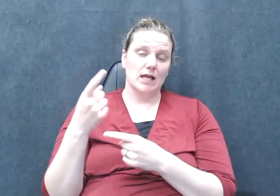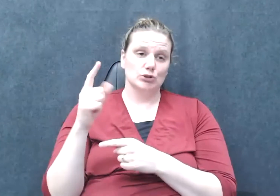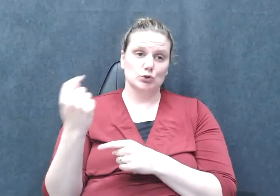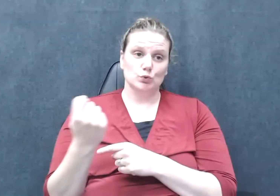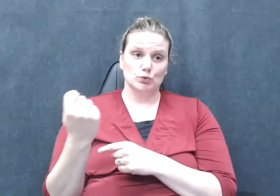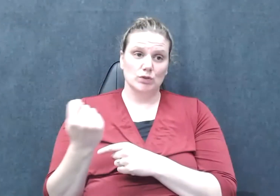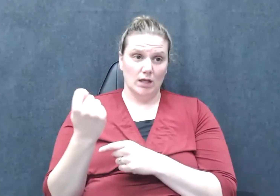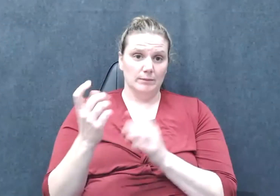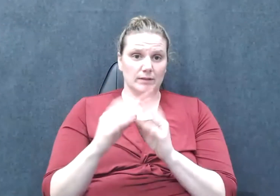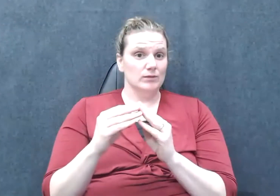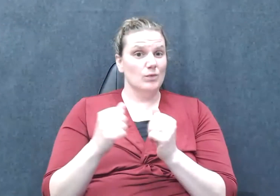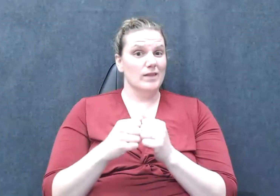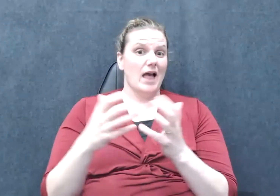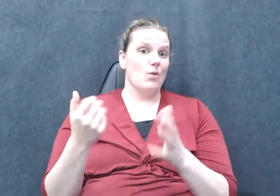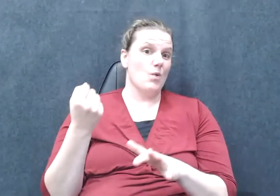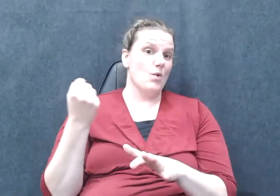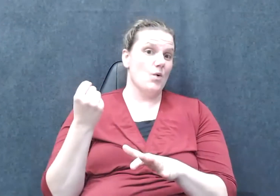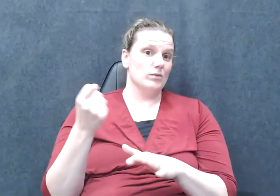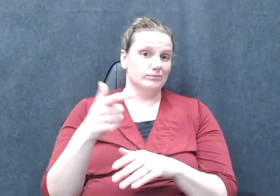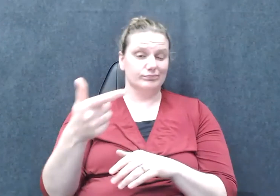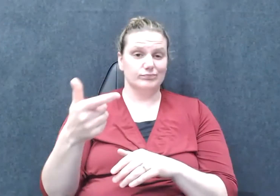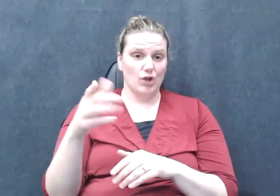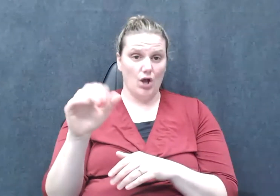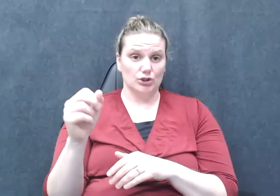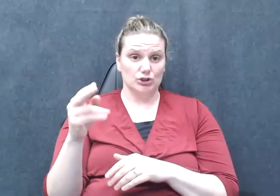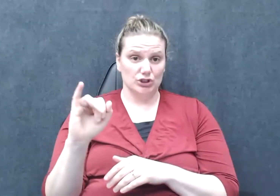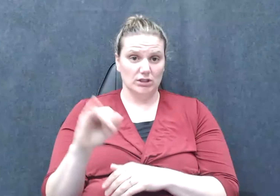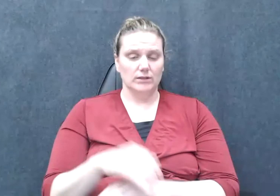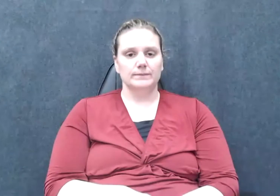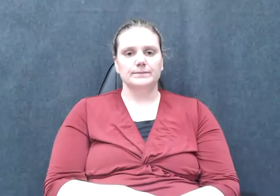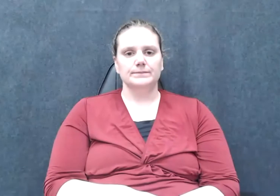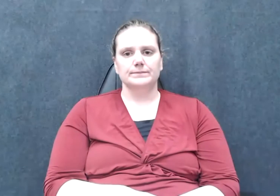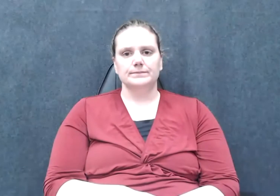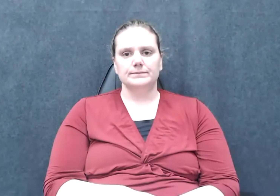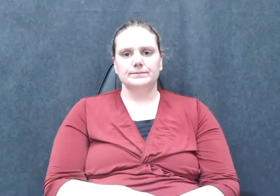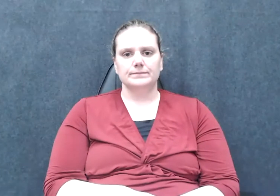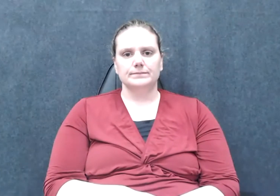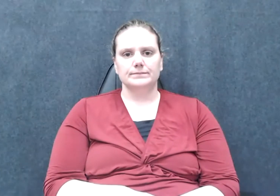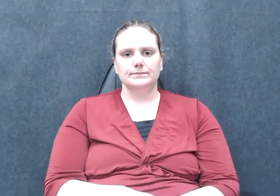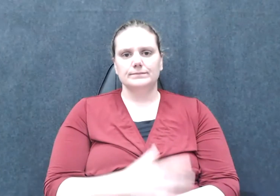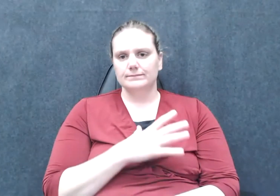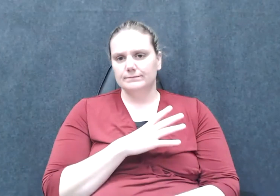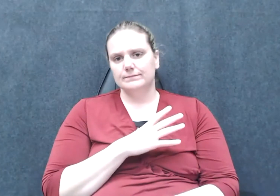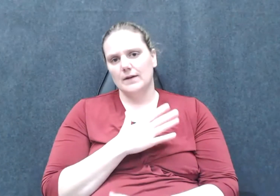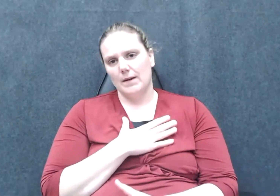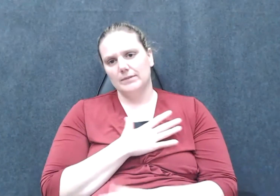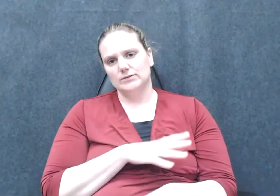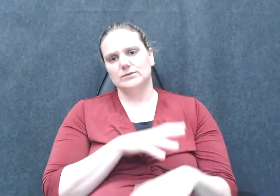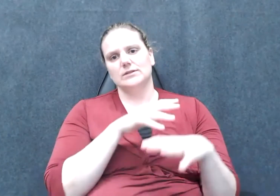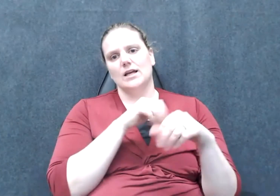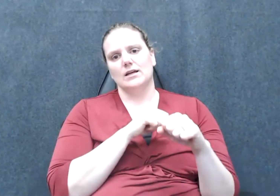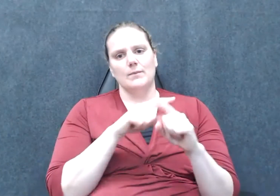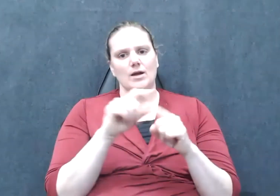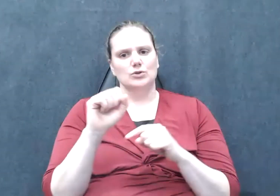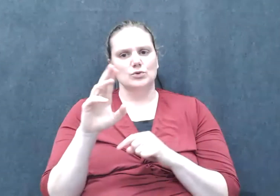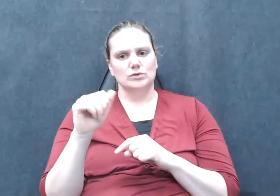meeting. So without further ado, I'm going to turn it over to Kashi. And I'm happy to take it on, but I think Suzanne actually starts for us.